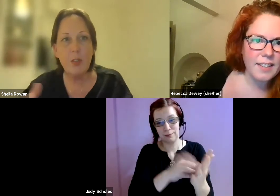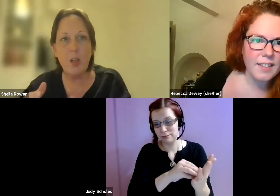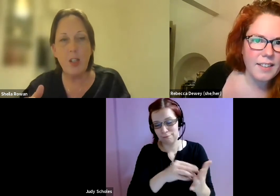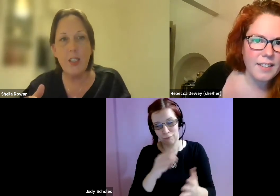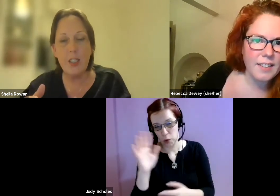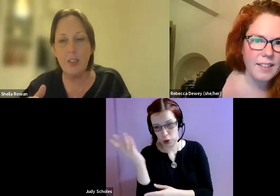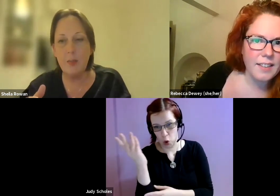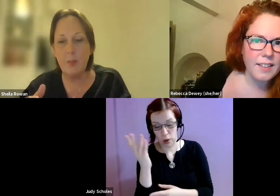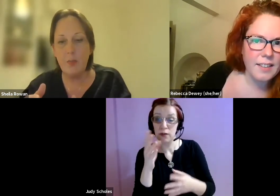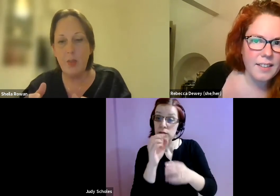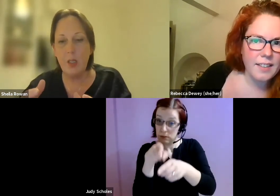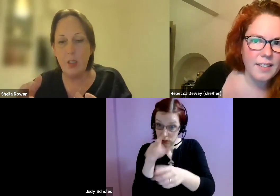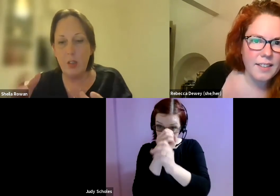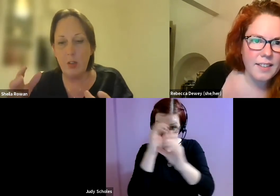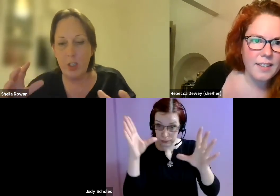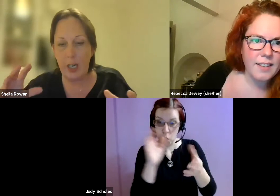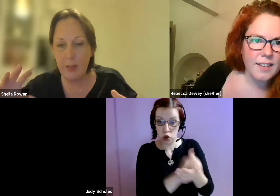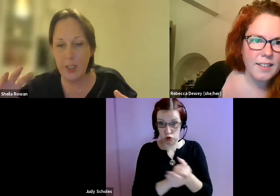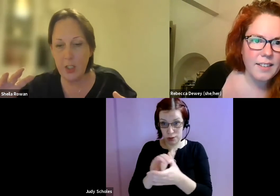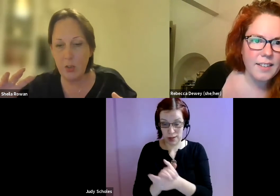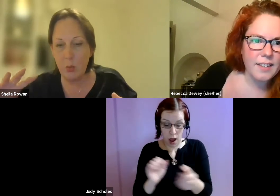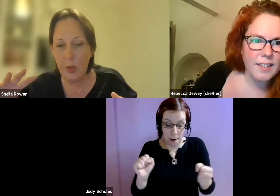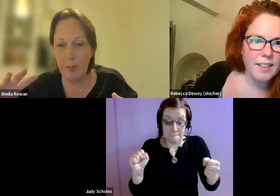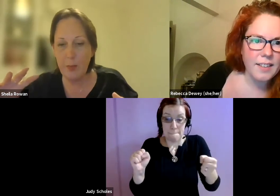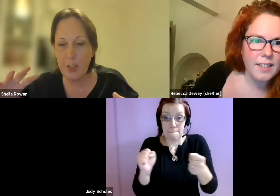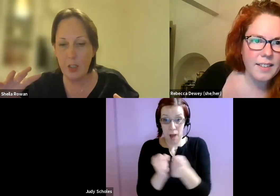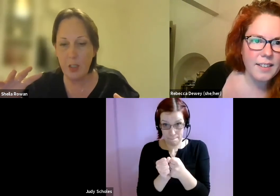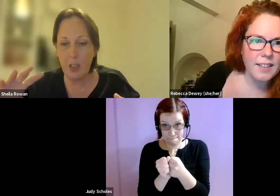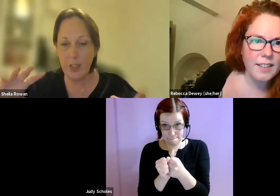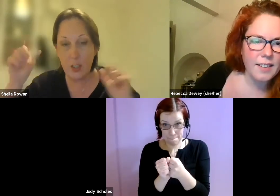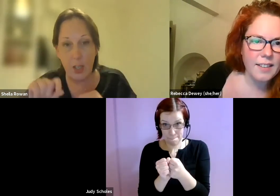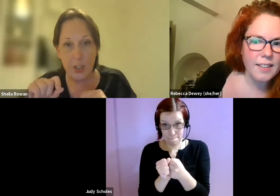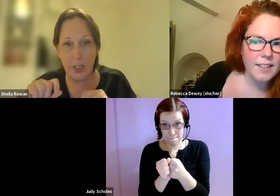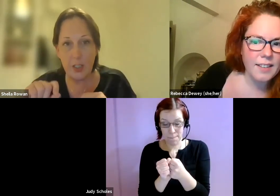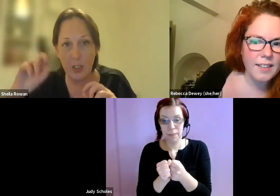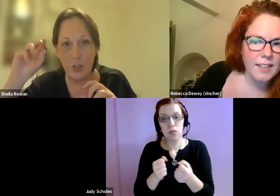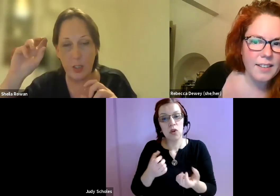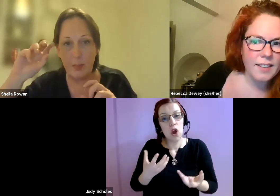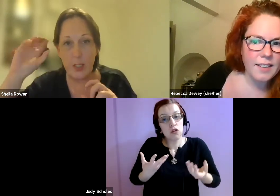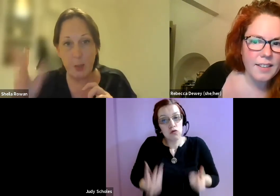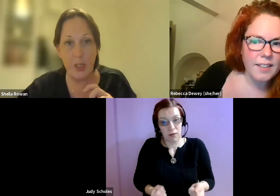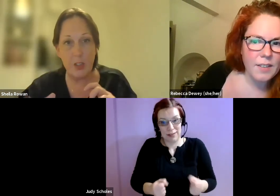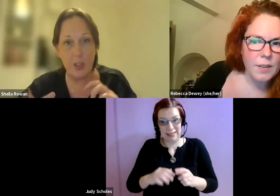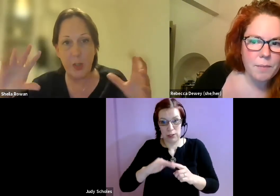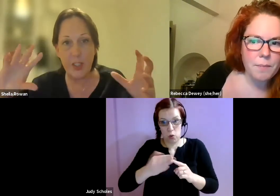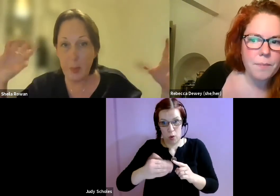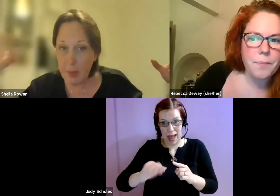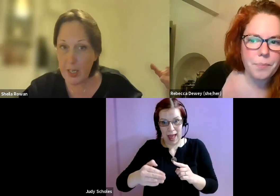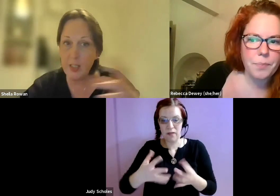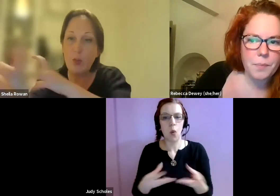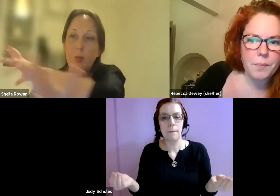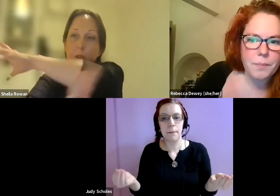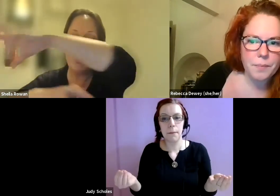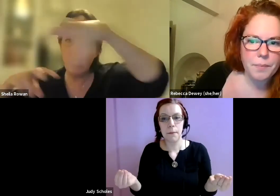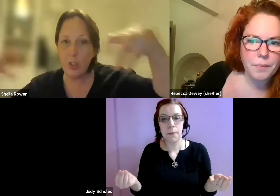imagine them colliding, the gravitational waves signal actually disappears, because remember,